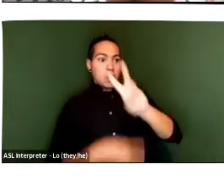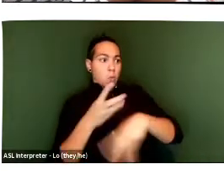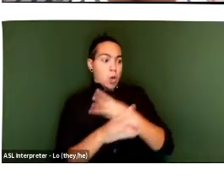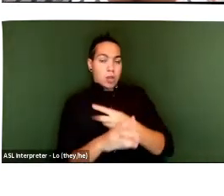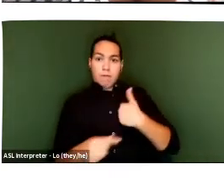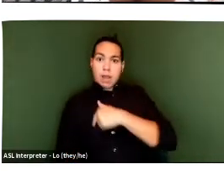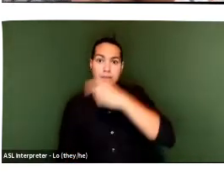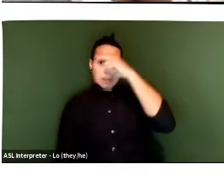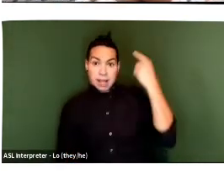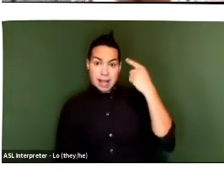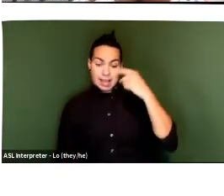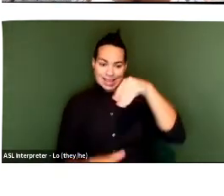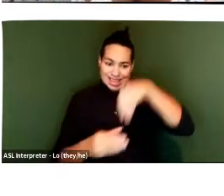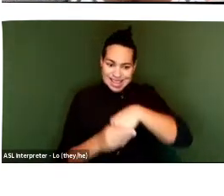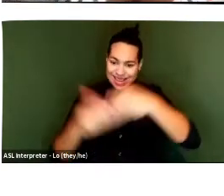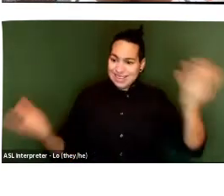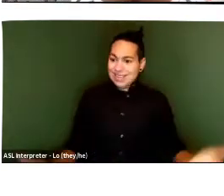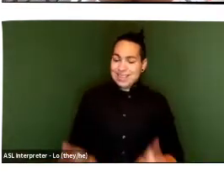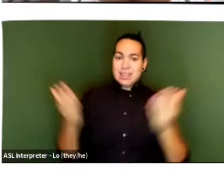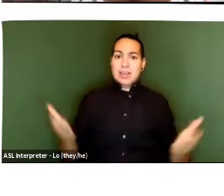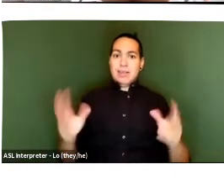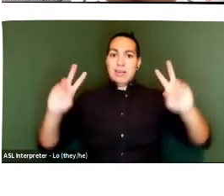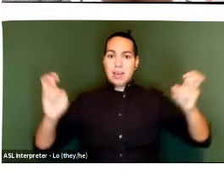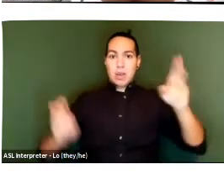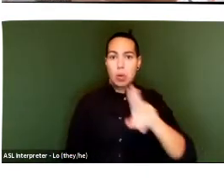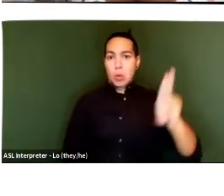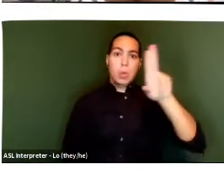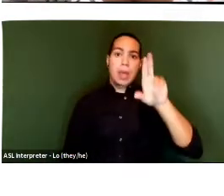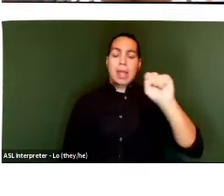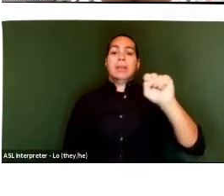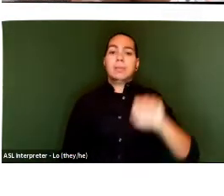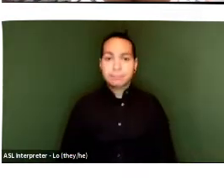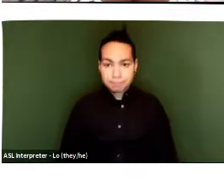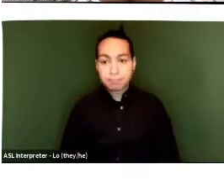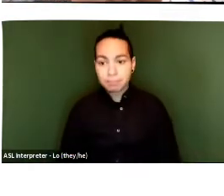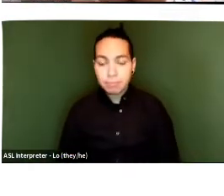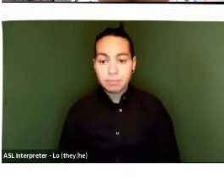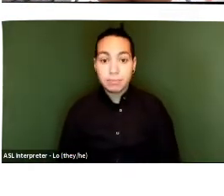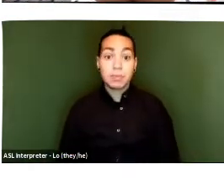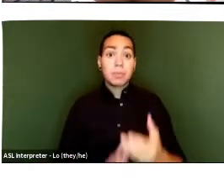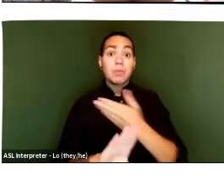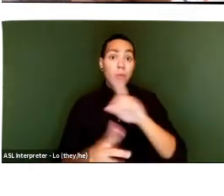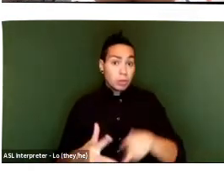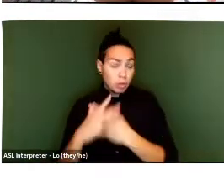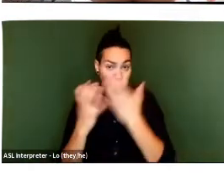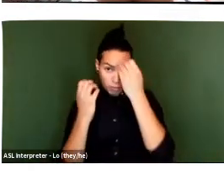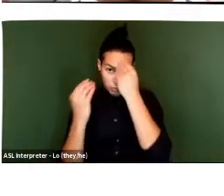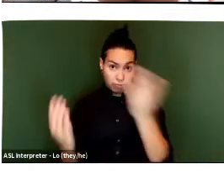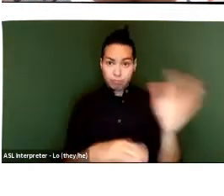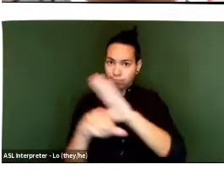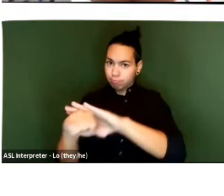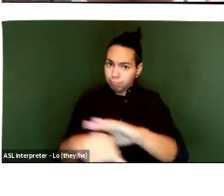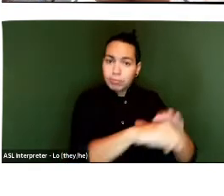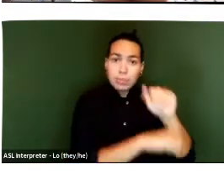States. And very briefly before I delve in, I just want to say that anti-Blackness,